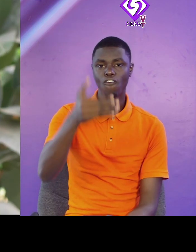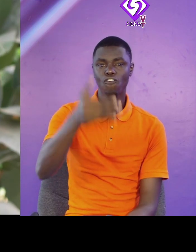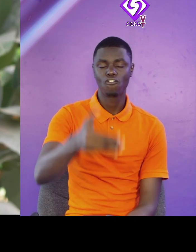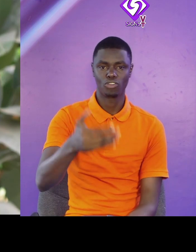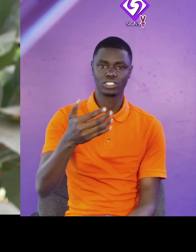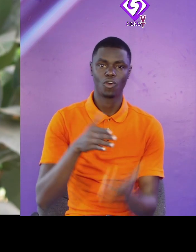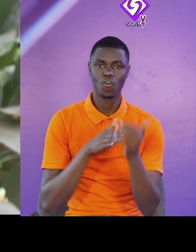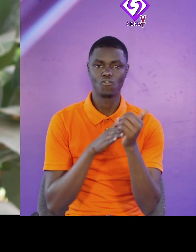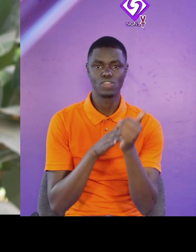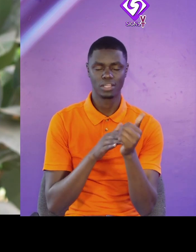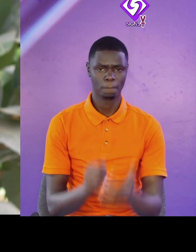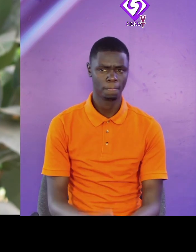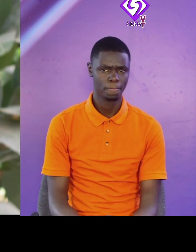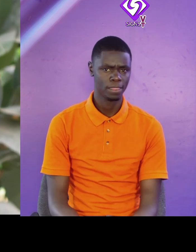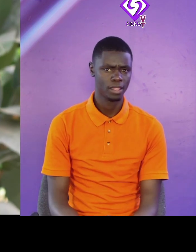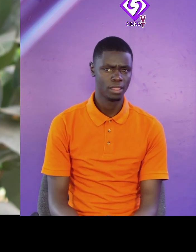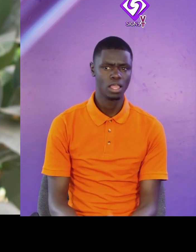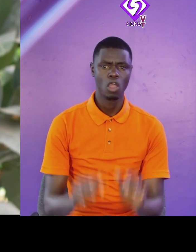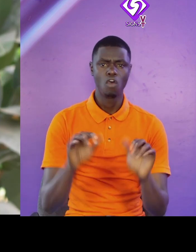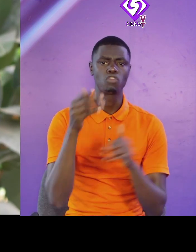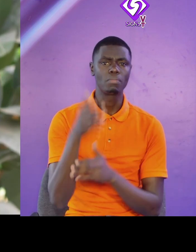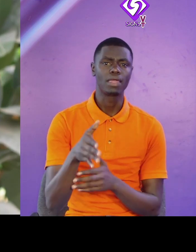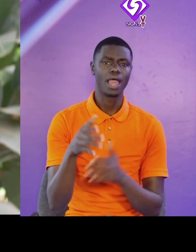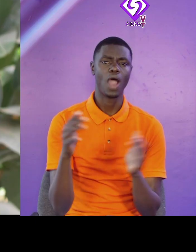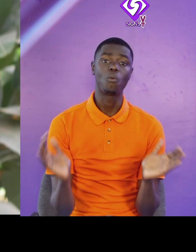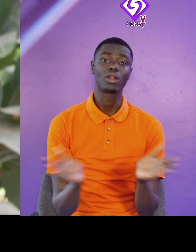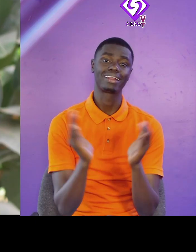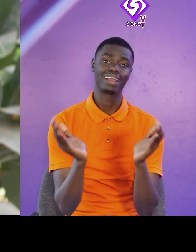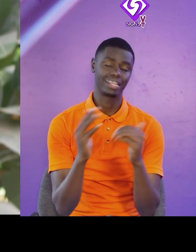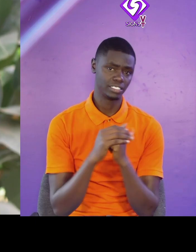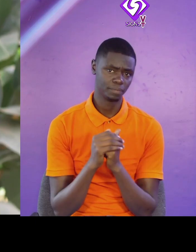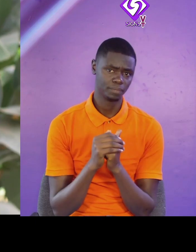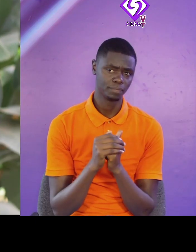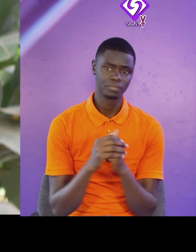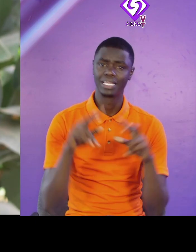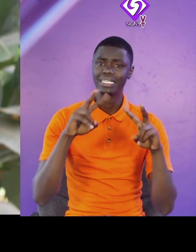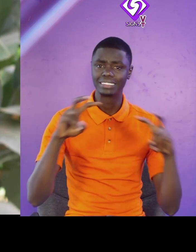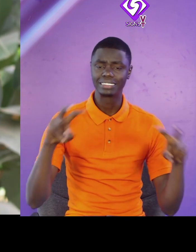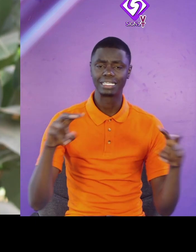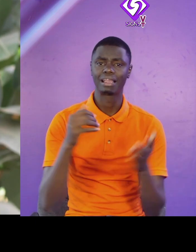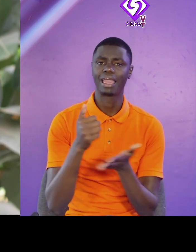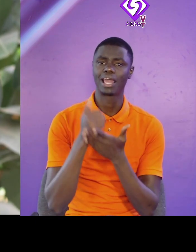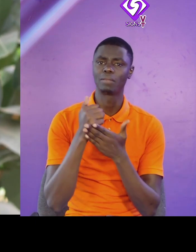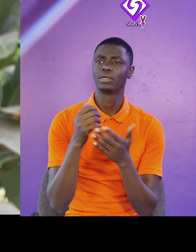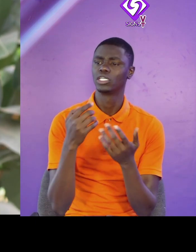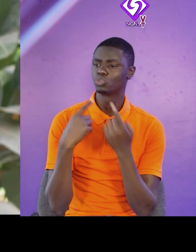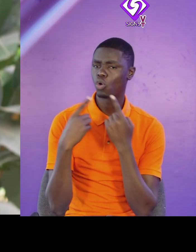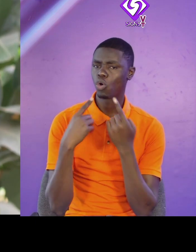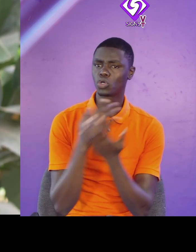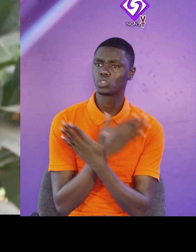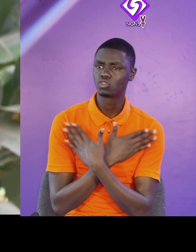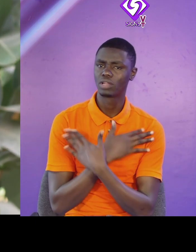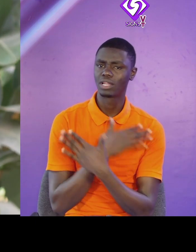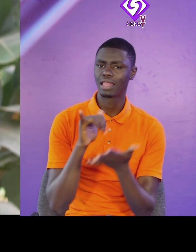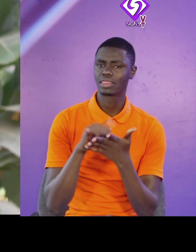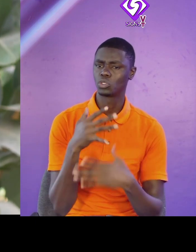And for men, I would encourage, as I say, to seek help, speak to peers that you trust, that you know